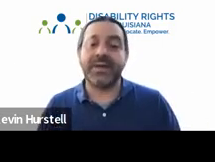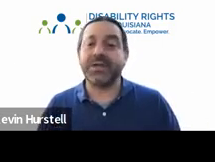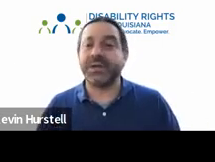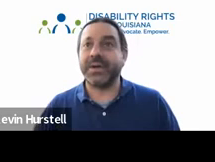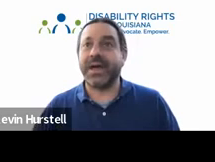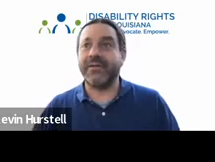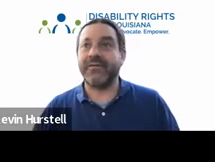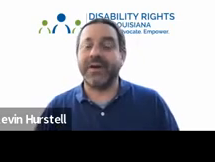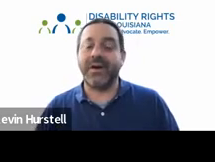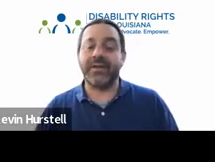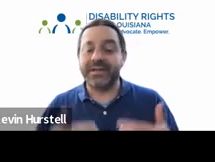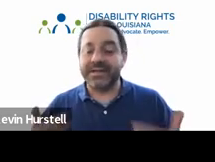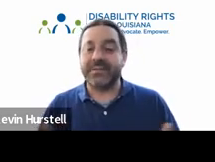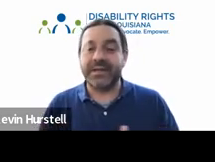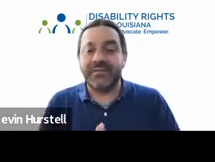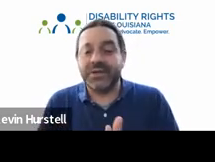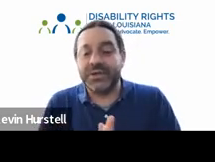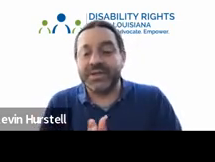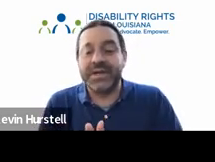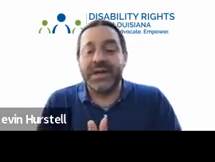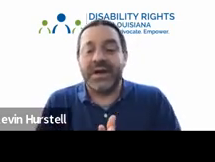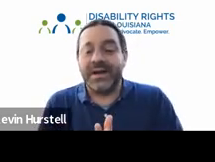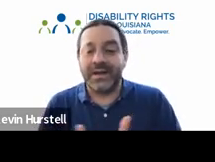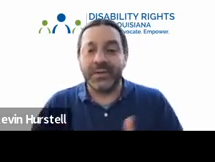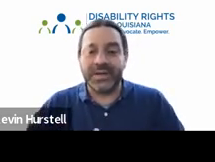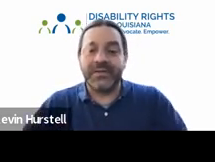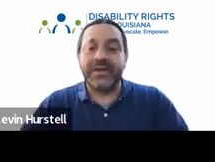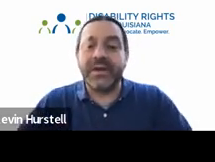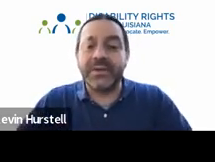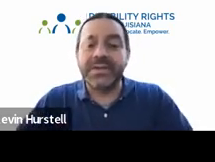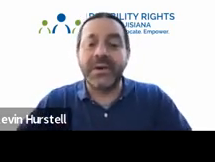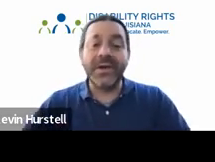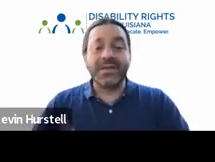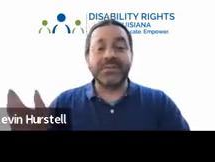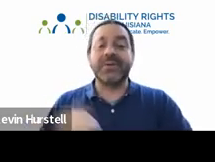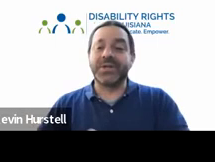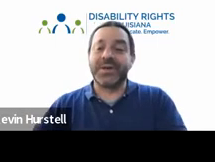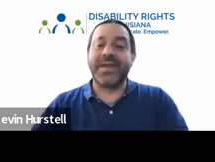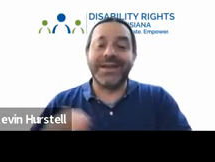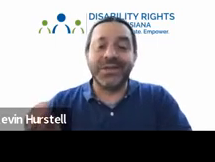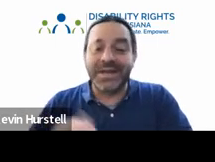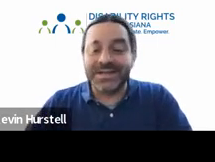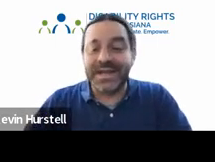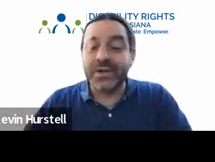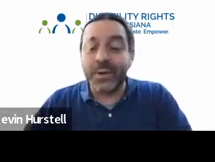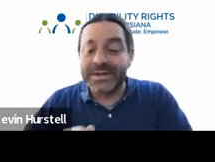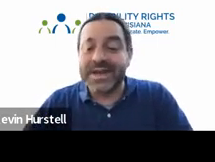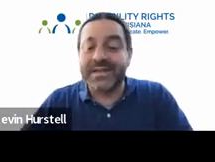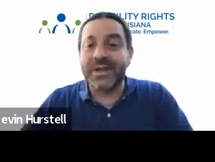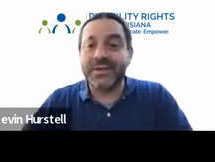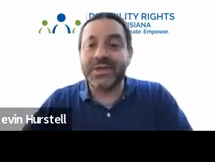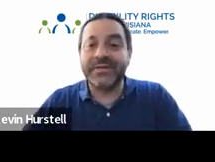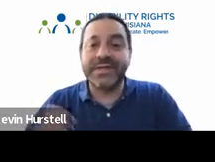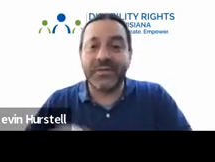everything together and make sure we have all the accessibility features included in the videos. So speaking of which, I want to thank Janice King, New Orleans